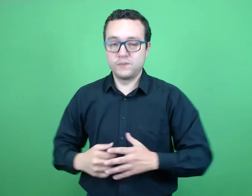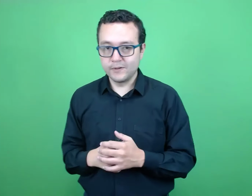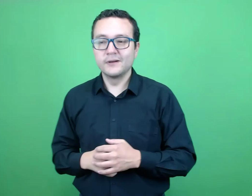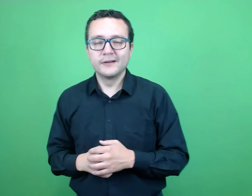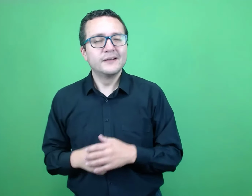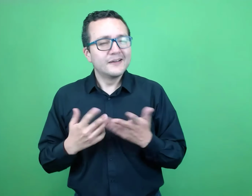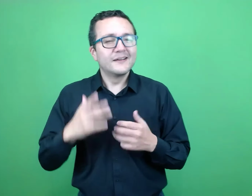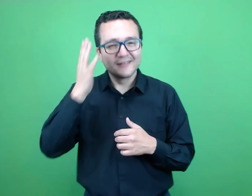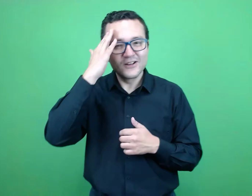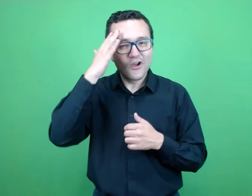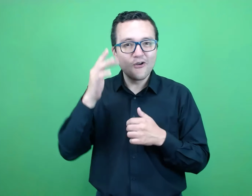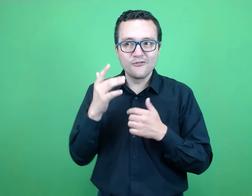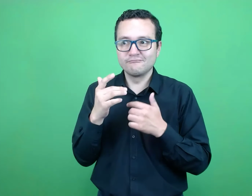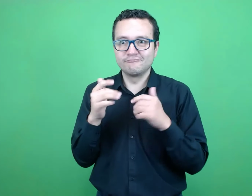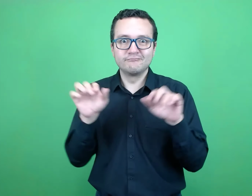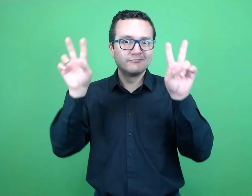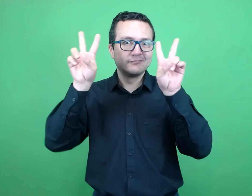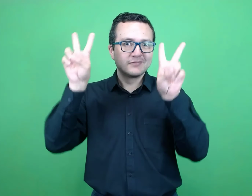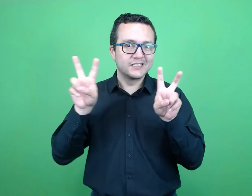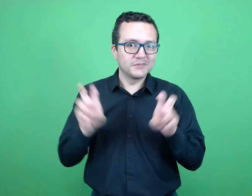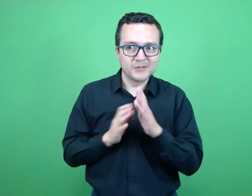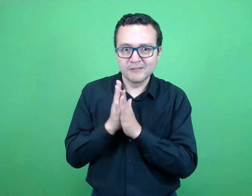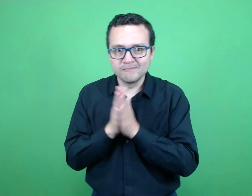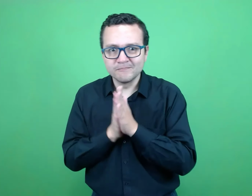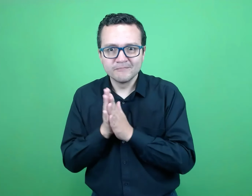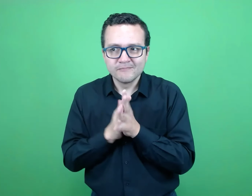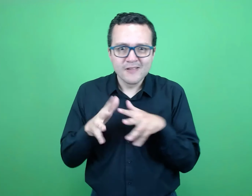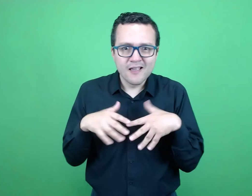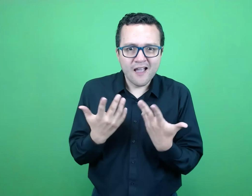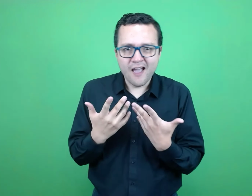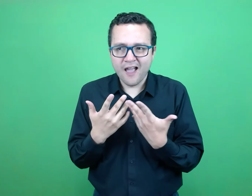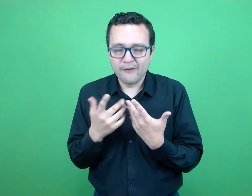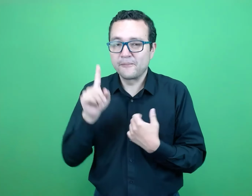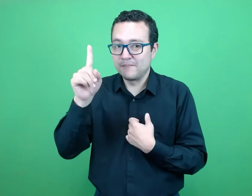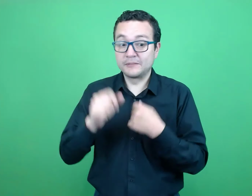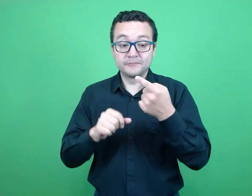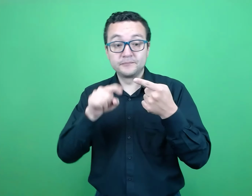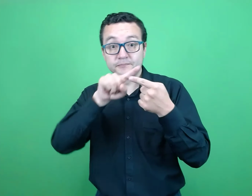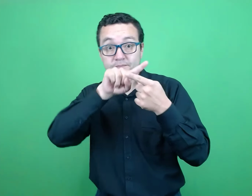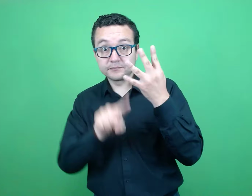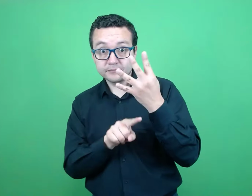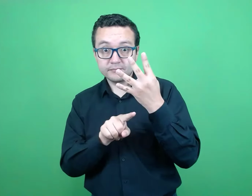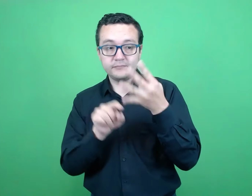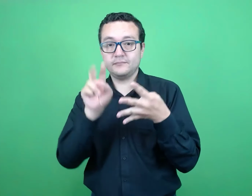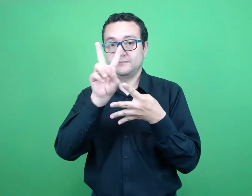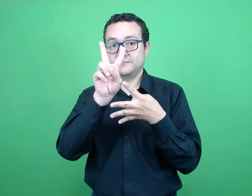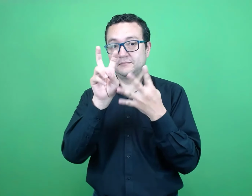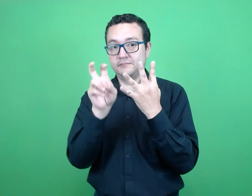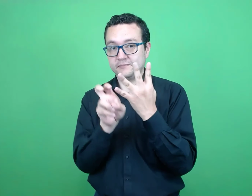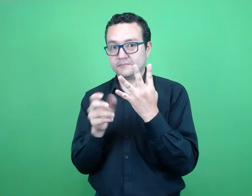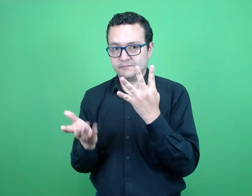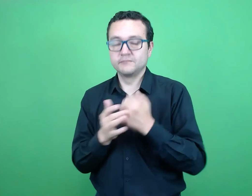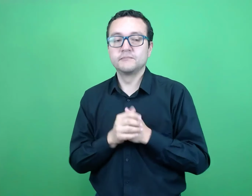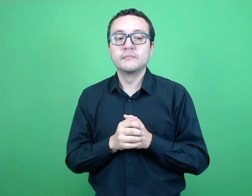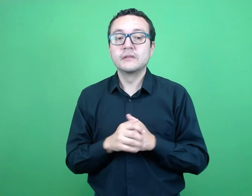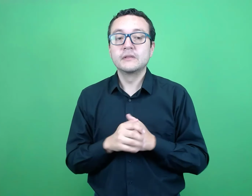main objectives. The first being we want to just give an introduction on the Global Disability Summit and share ways